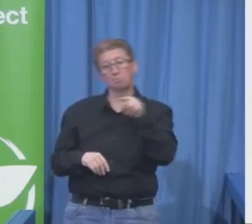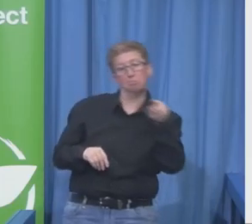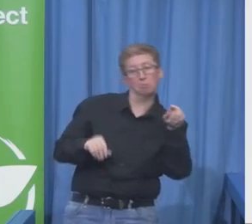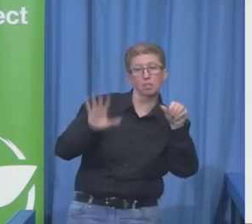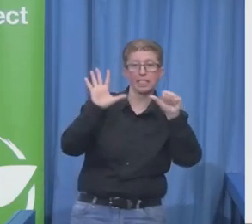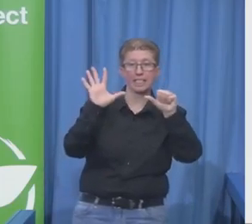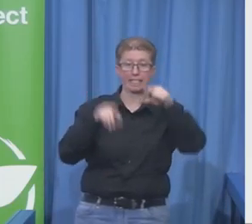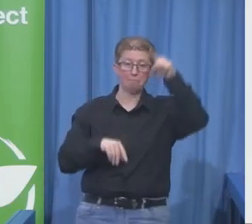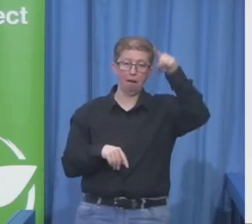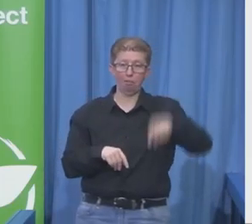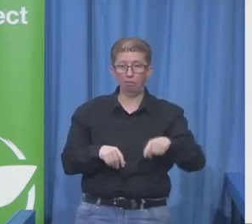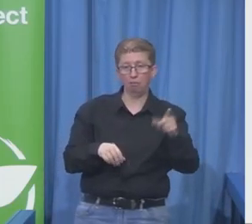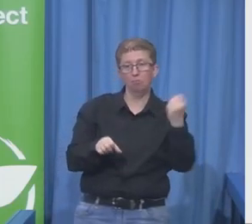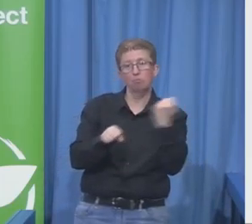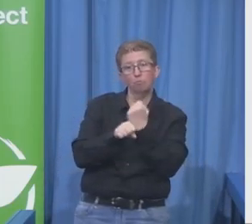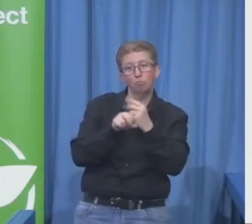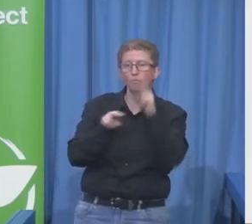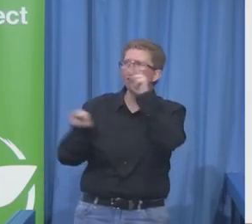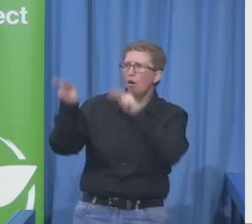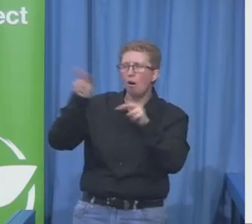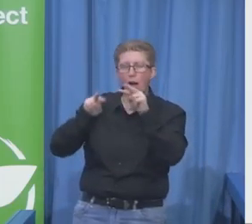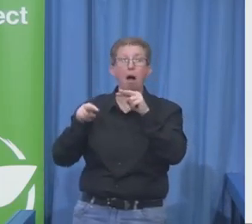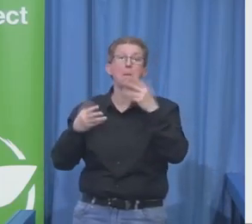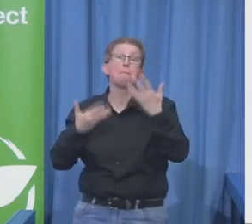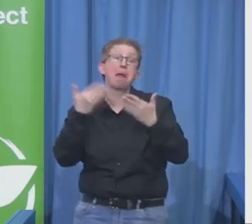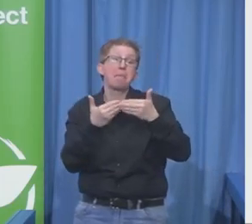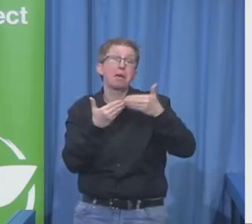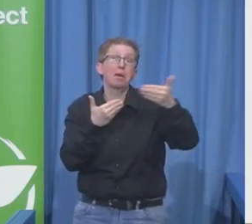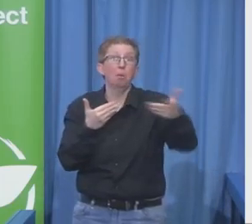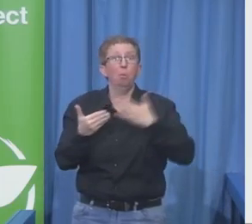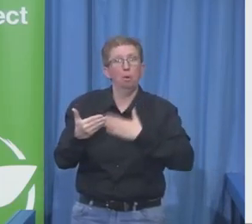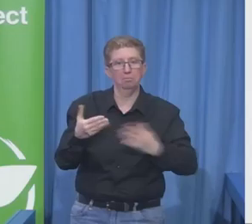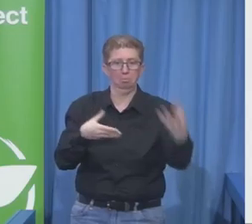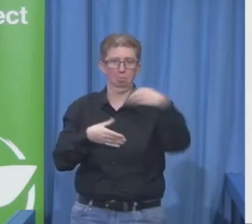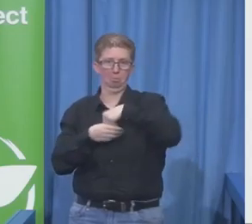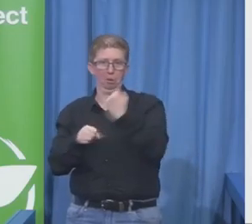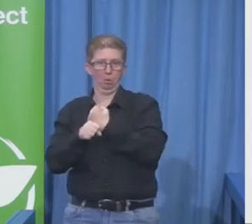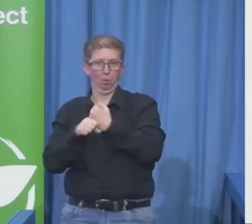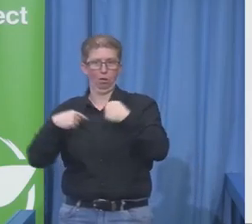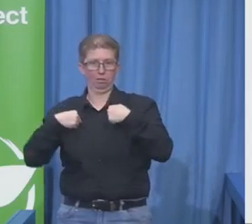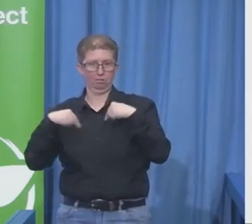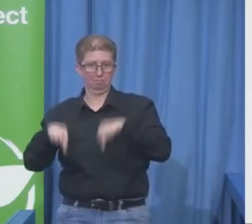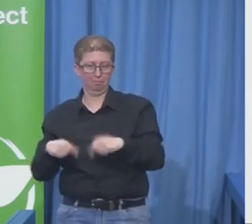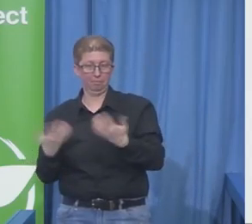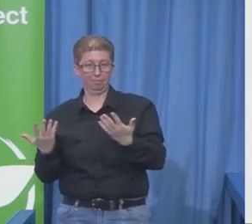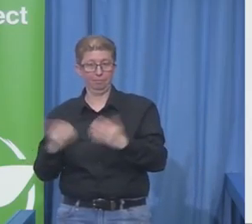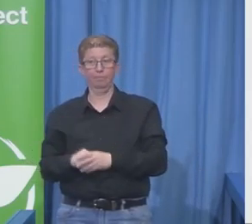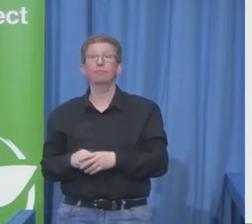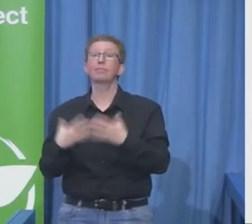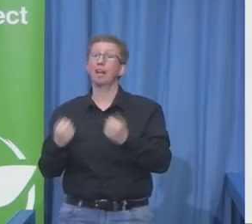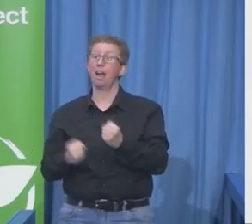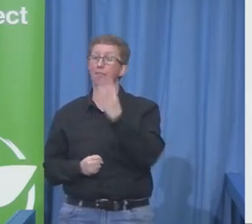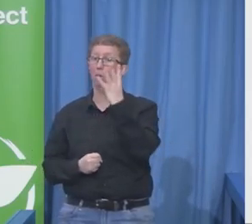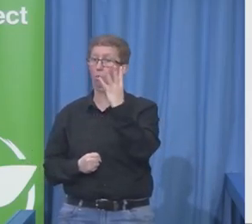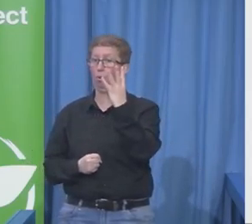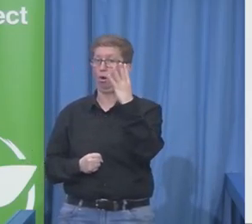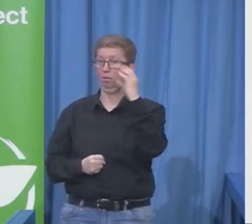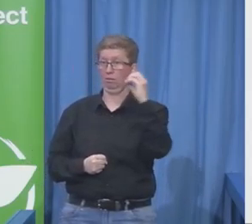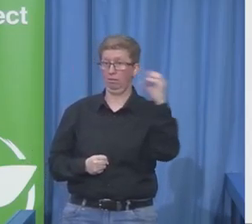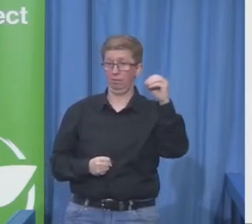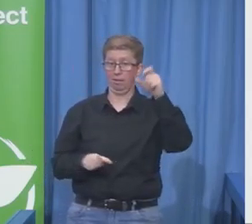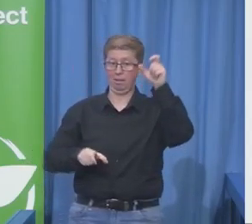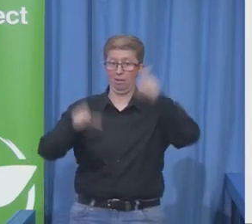to about 400 employees with disabilities. We have trained more, we have more than